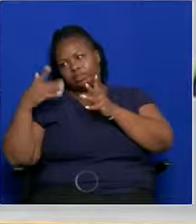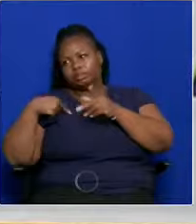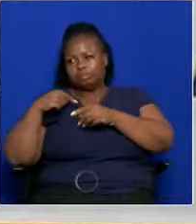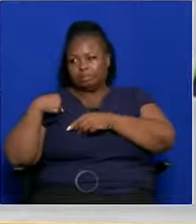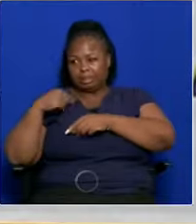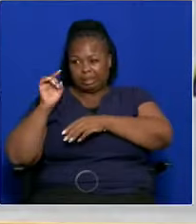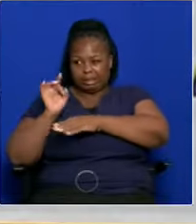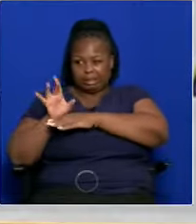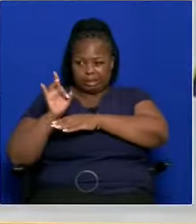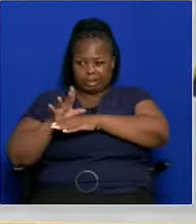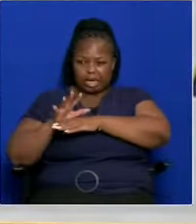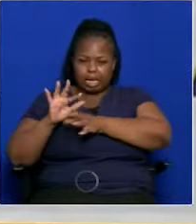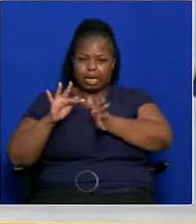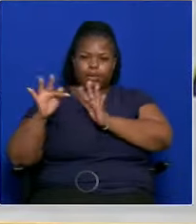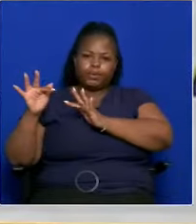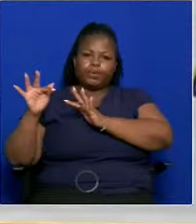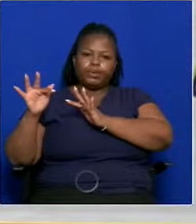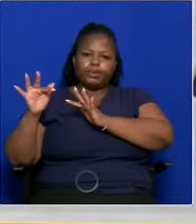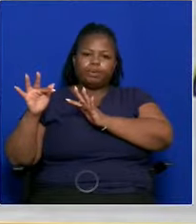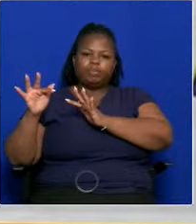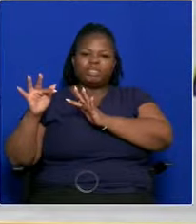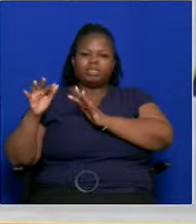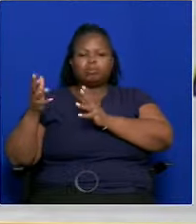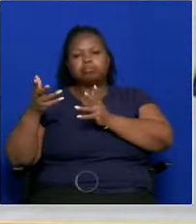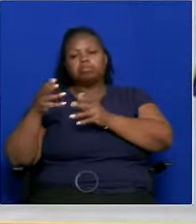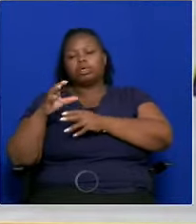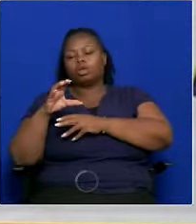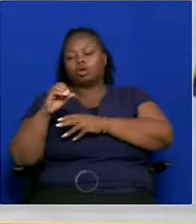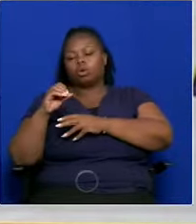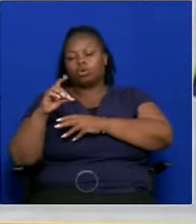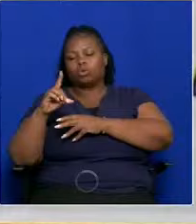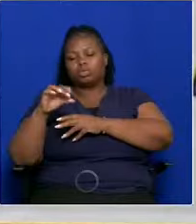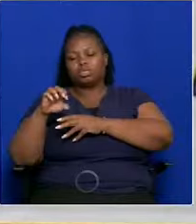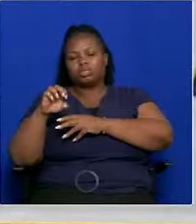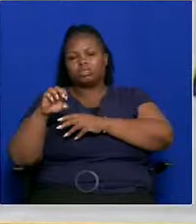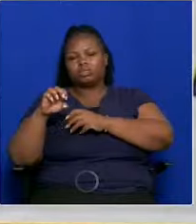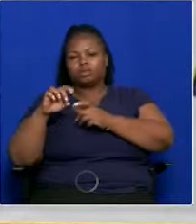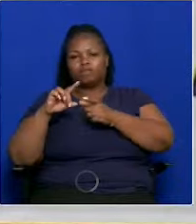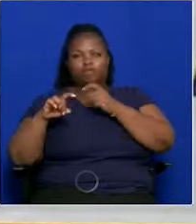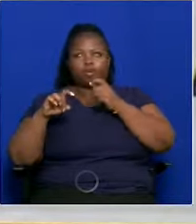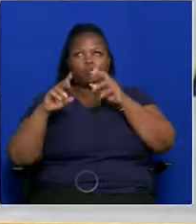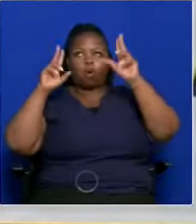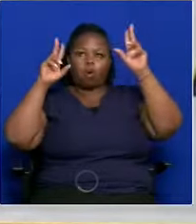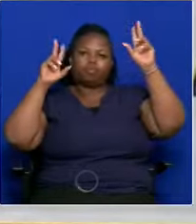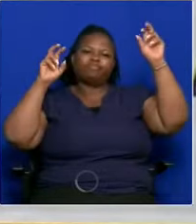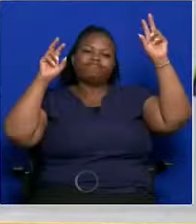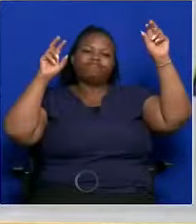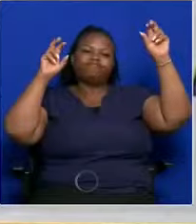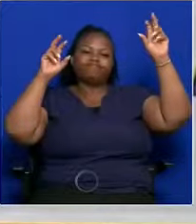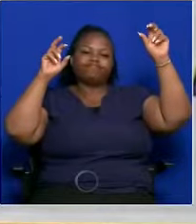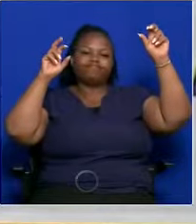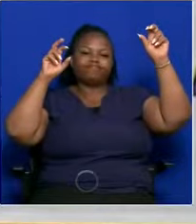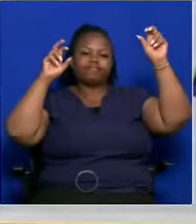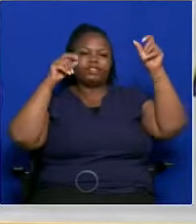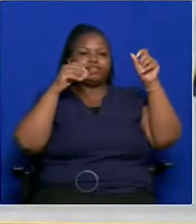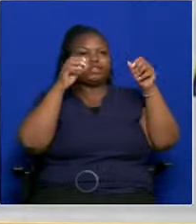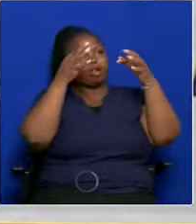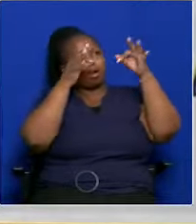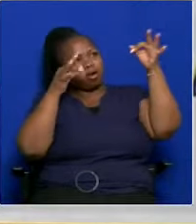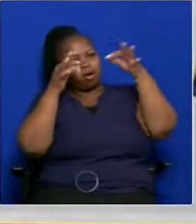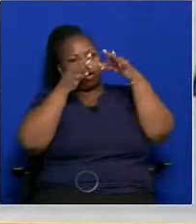of quotes from some philosophers indicating something and then sending it to